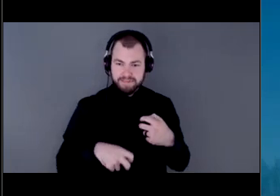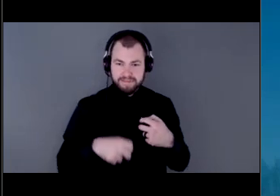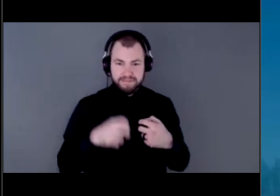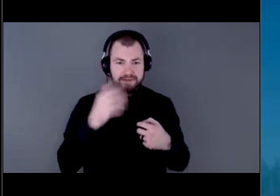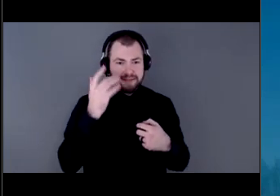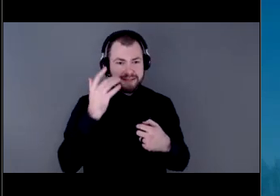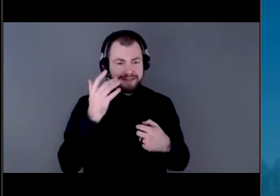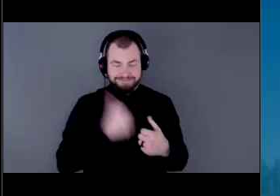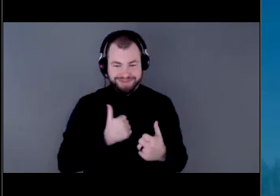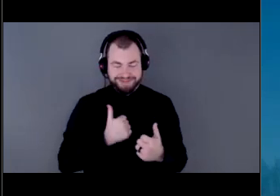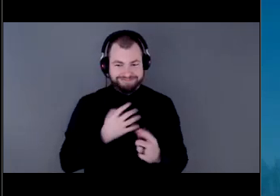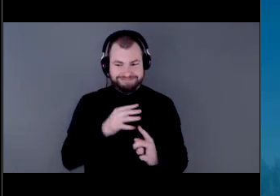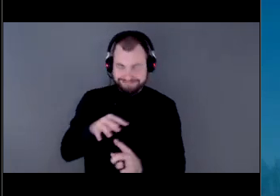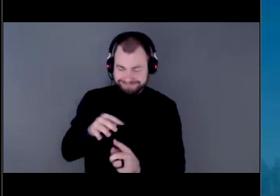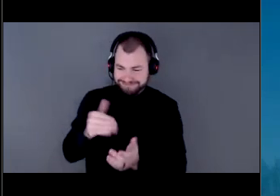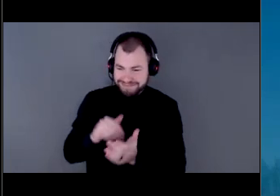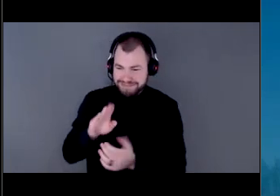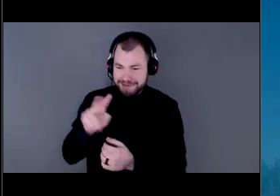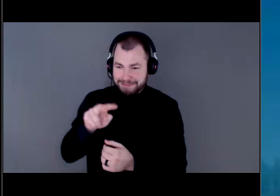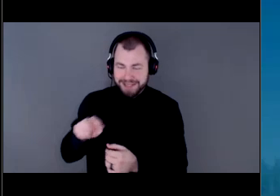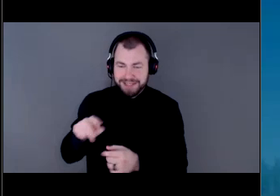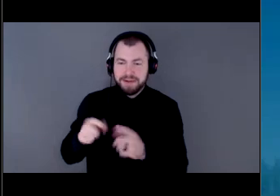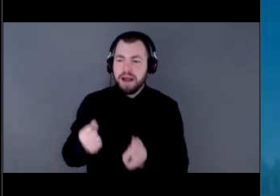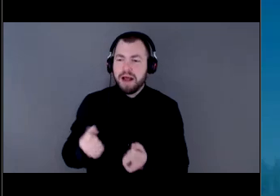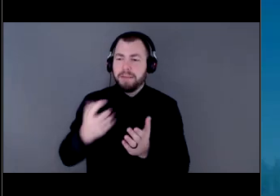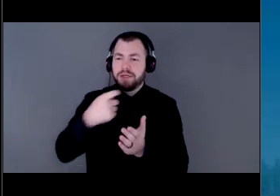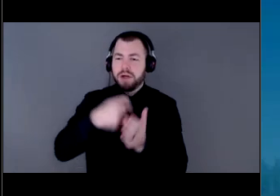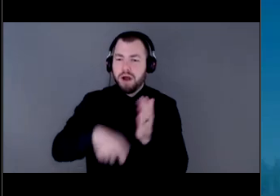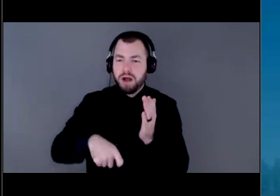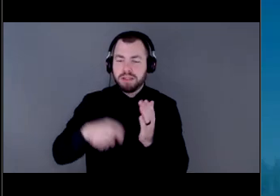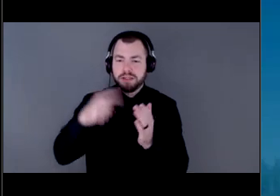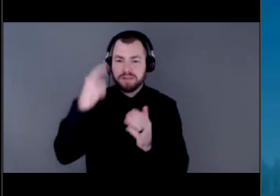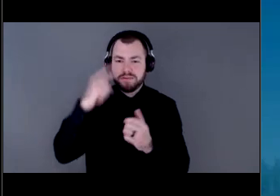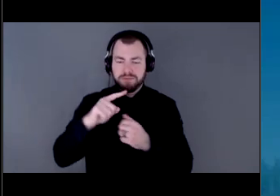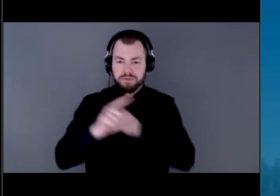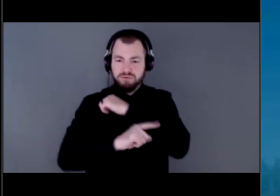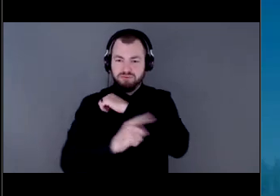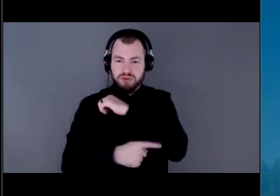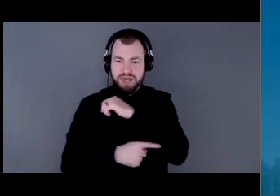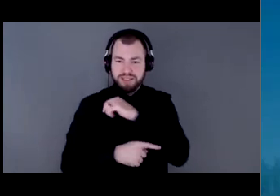you on the spot, but how much does it cost to get a dump trash bag on Matinicus Island?